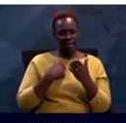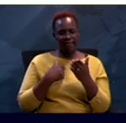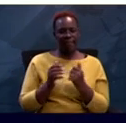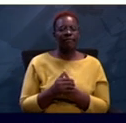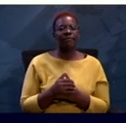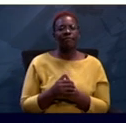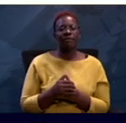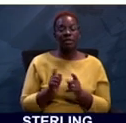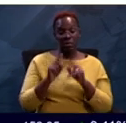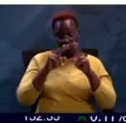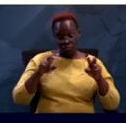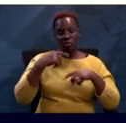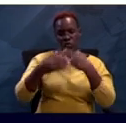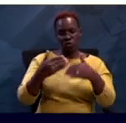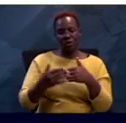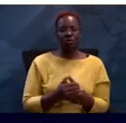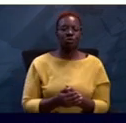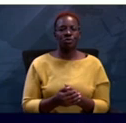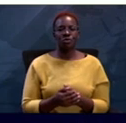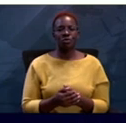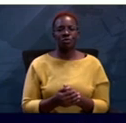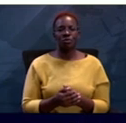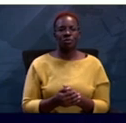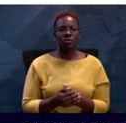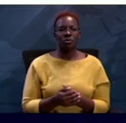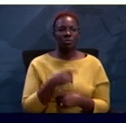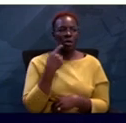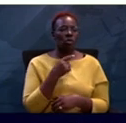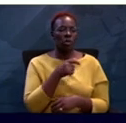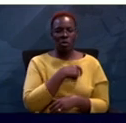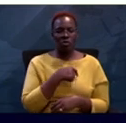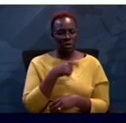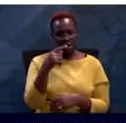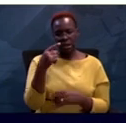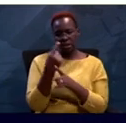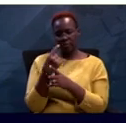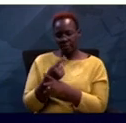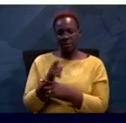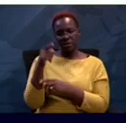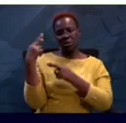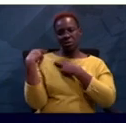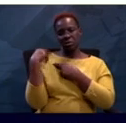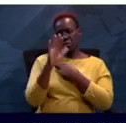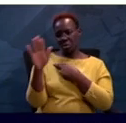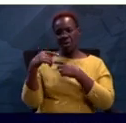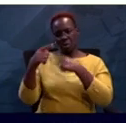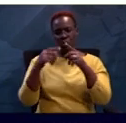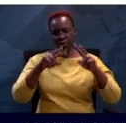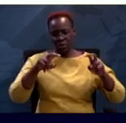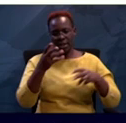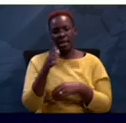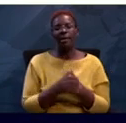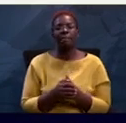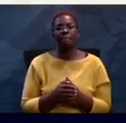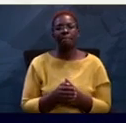the investigations are being done by agents that is doing investigations will also look into this